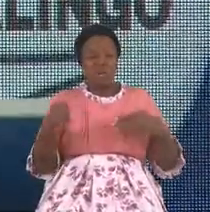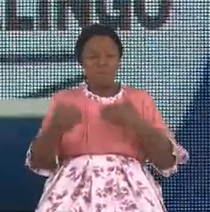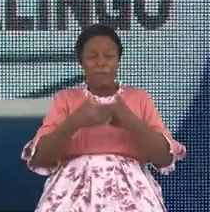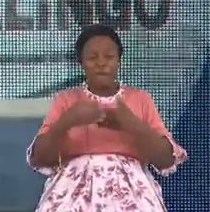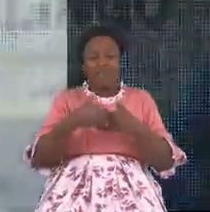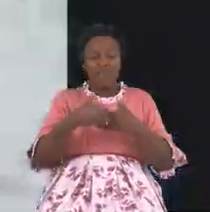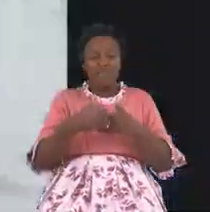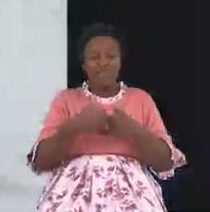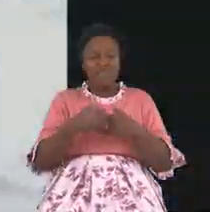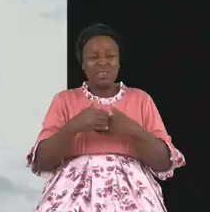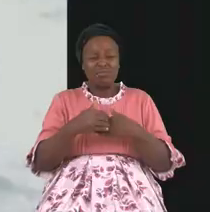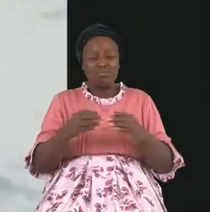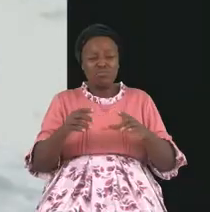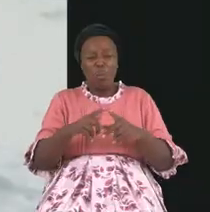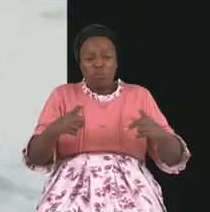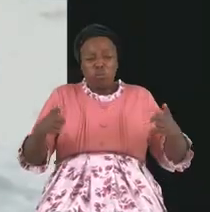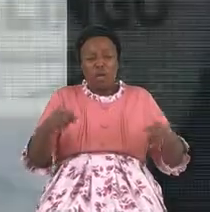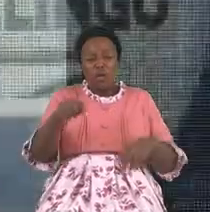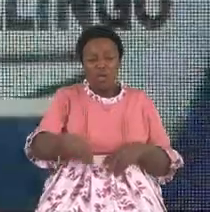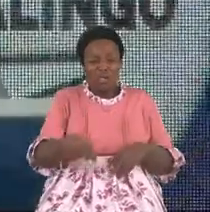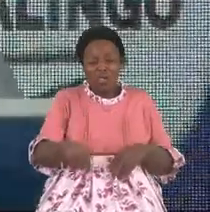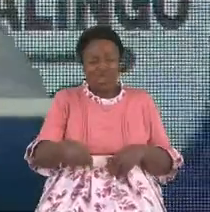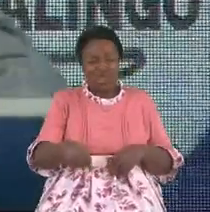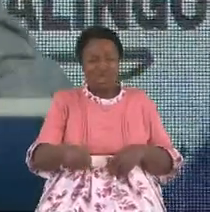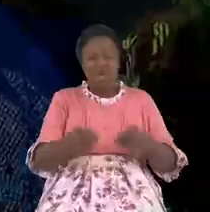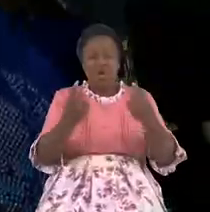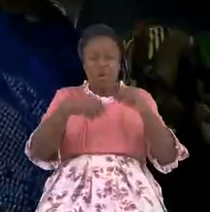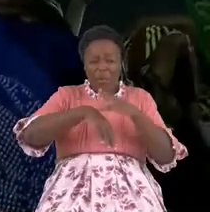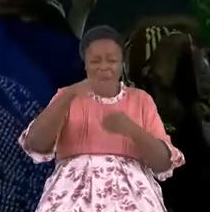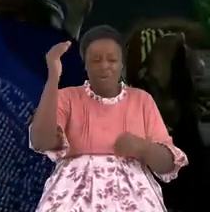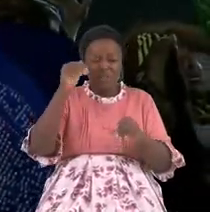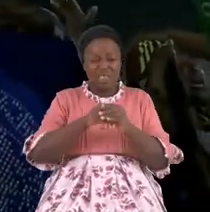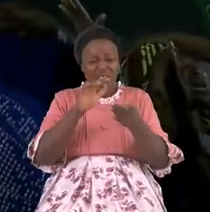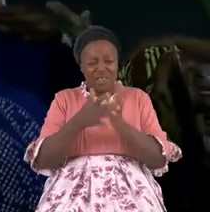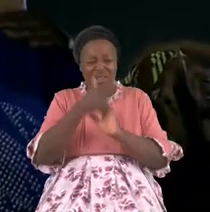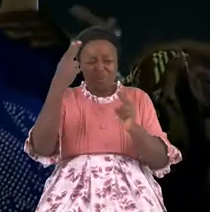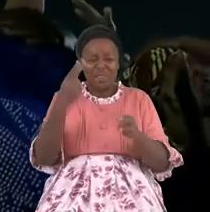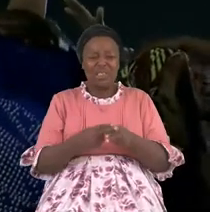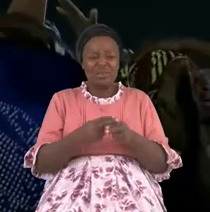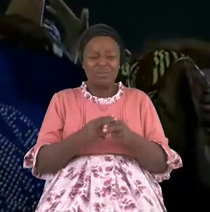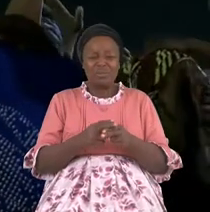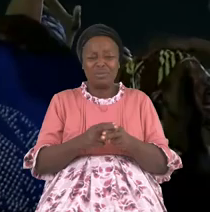elephantiasis, hernia, come out in Jesus' name.